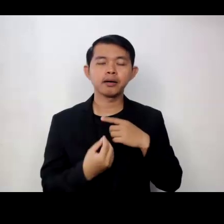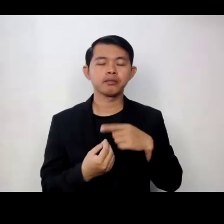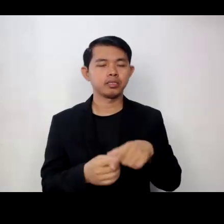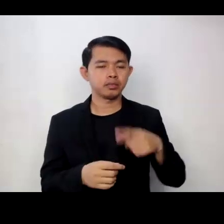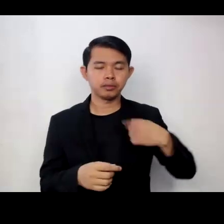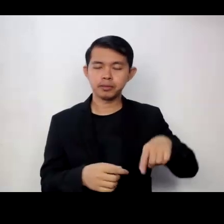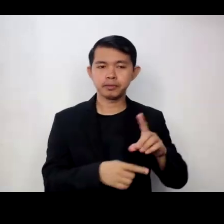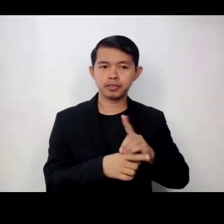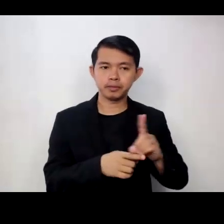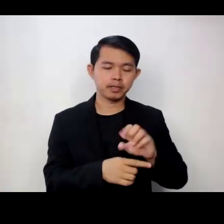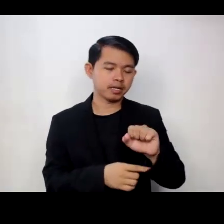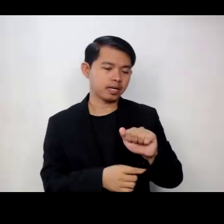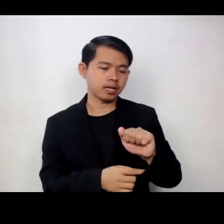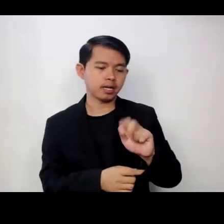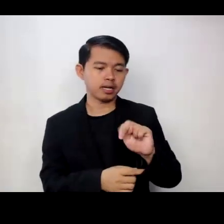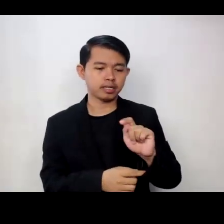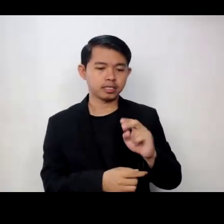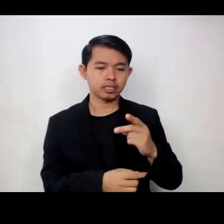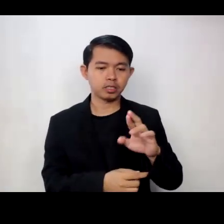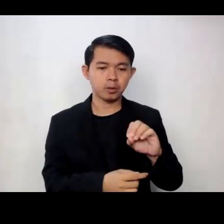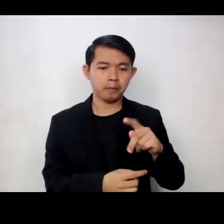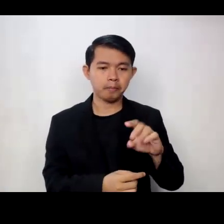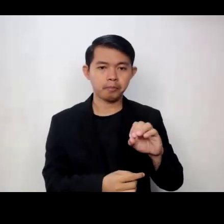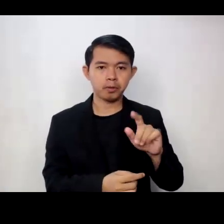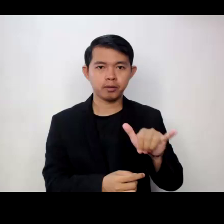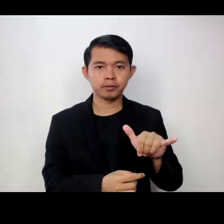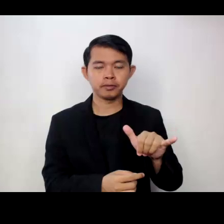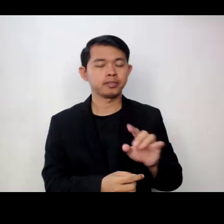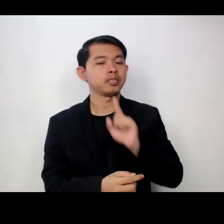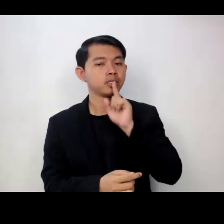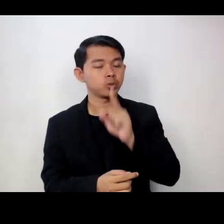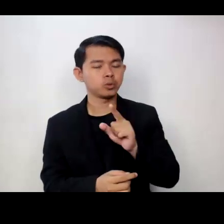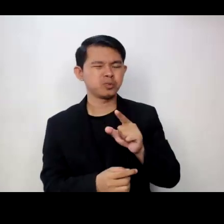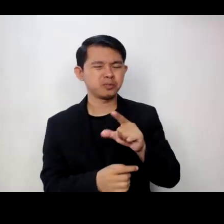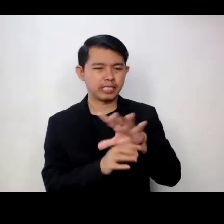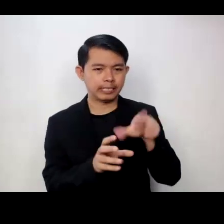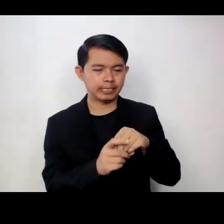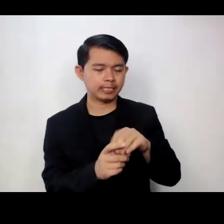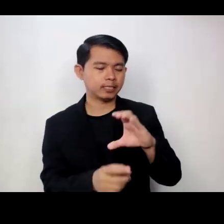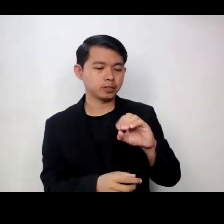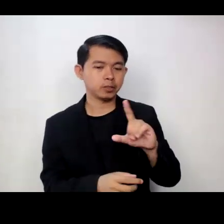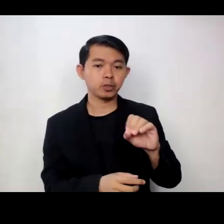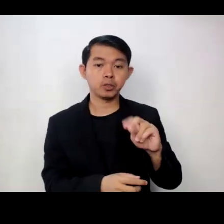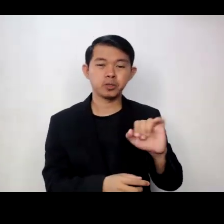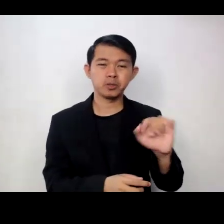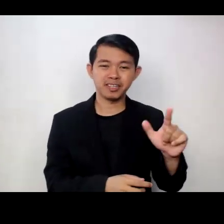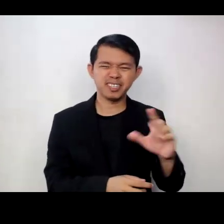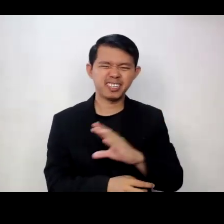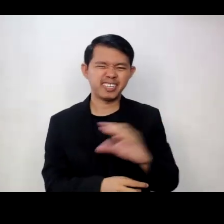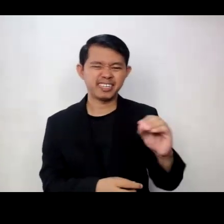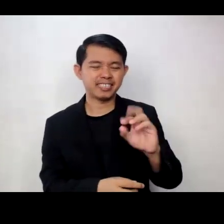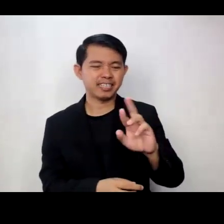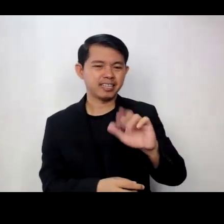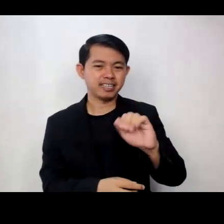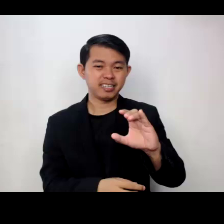anthropology, that anthropology, in its history is really colonial and racist, no, in its history.